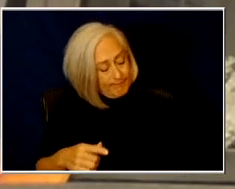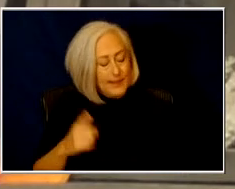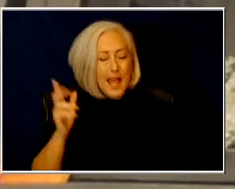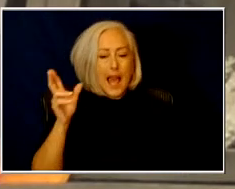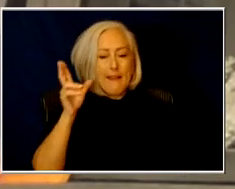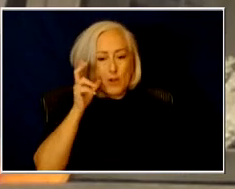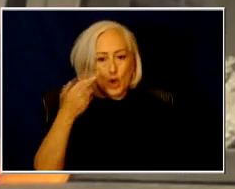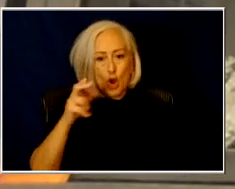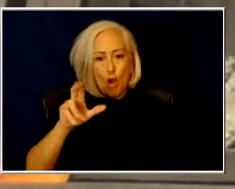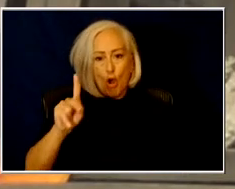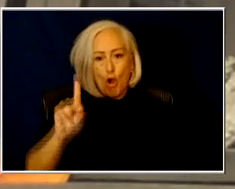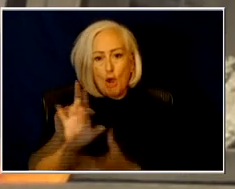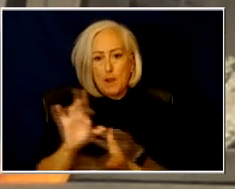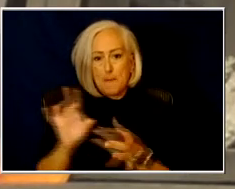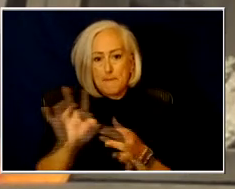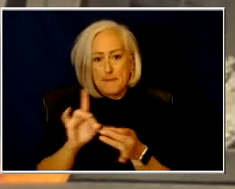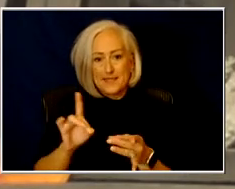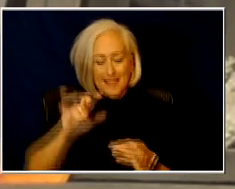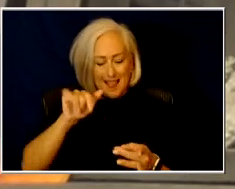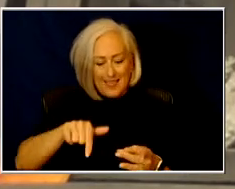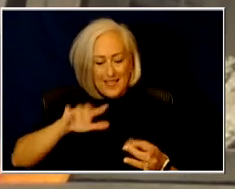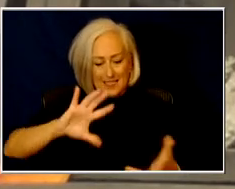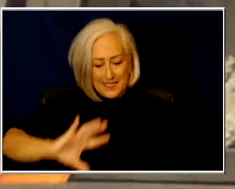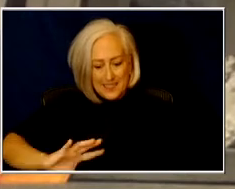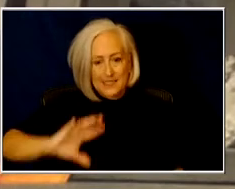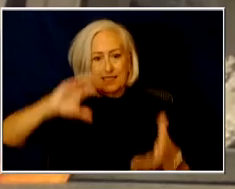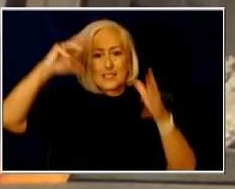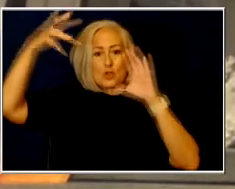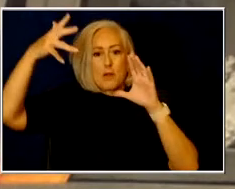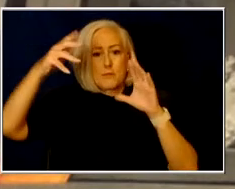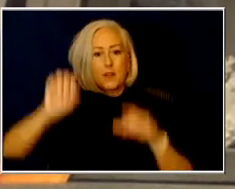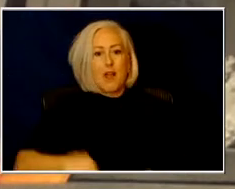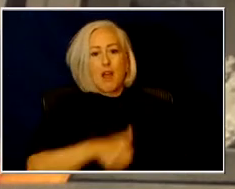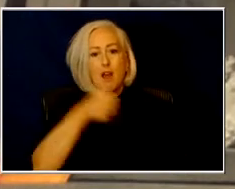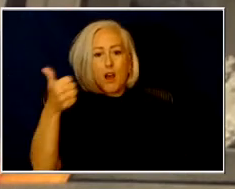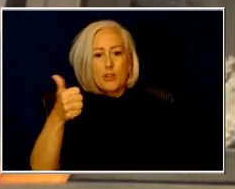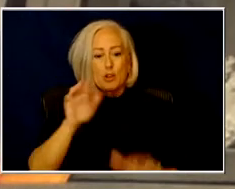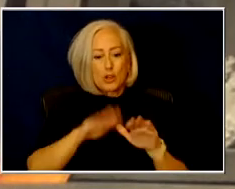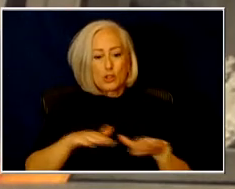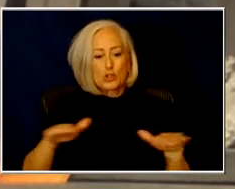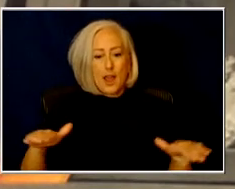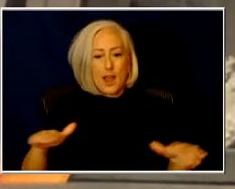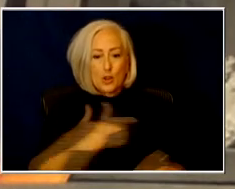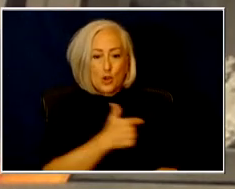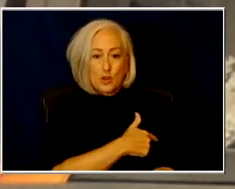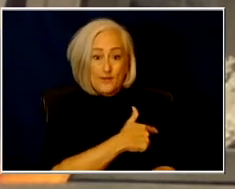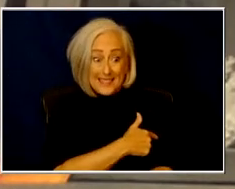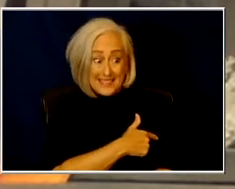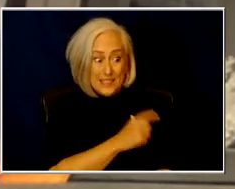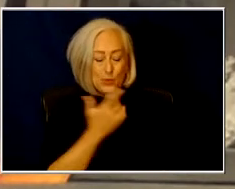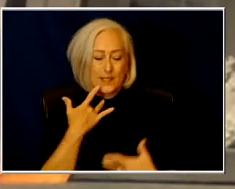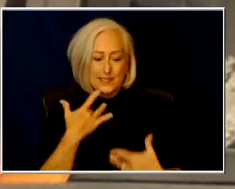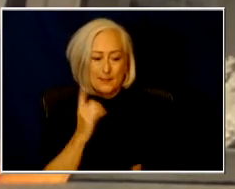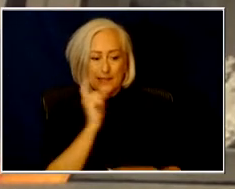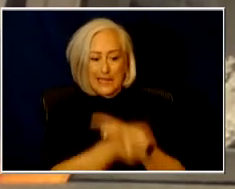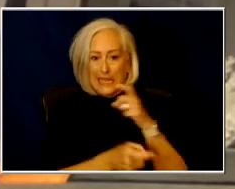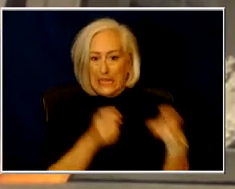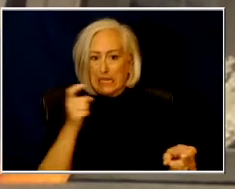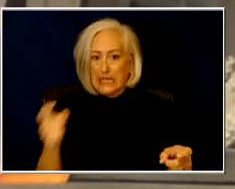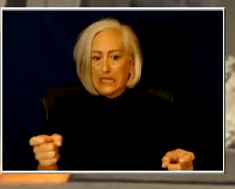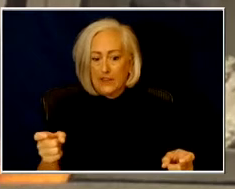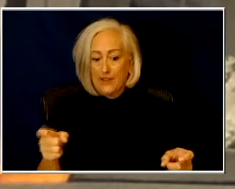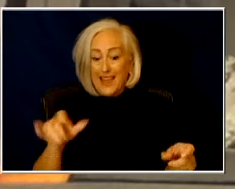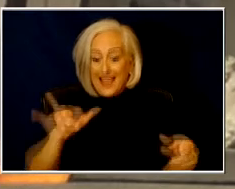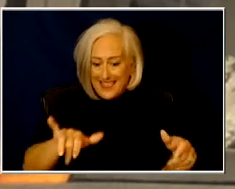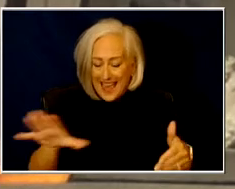is this is disrupted other childhood vaccines that we give and that puts us at risk